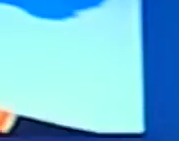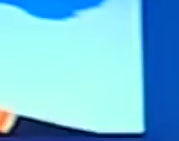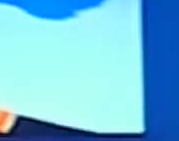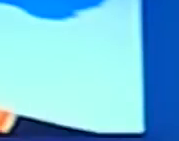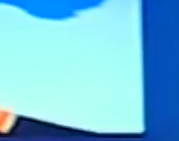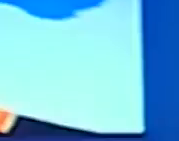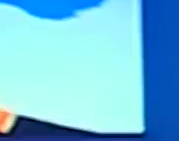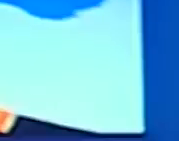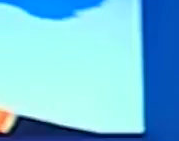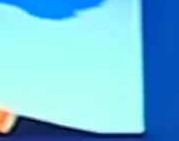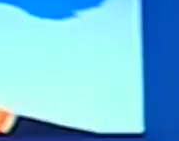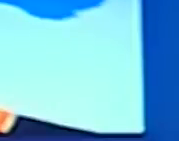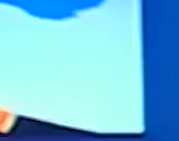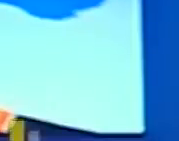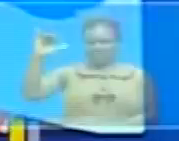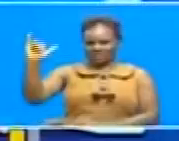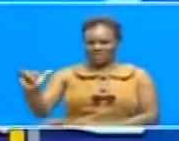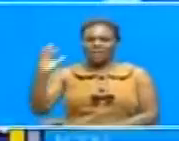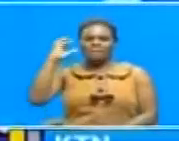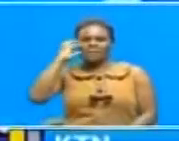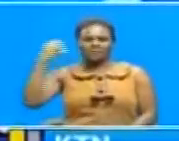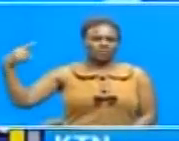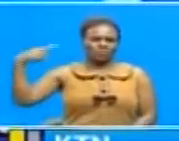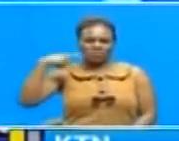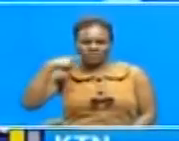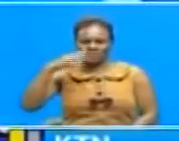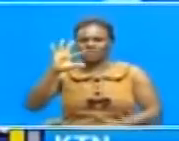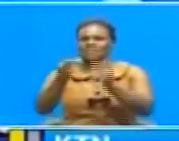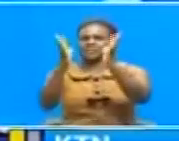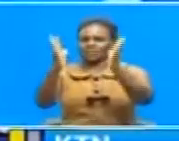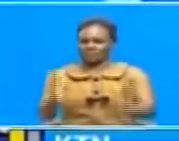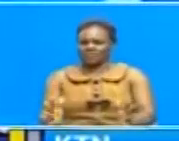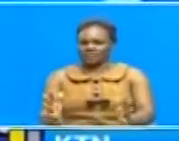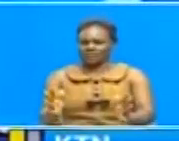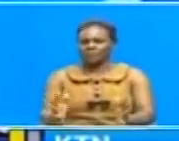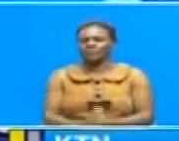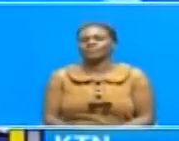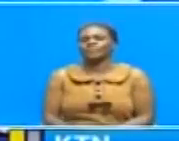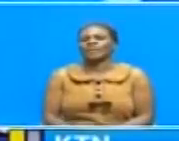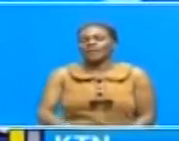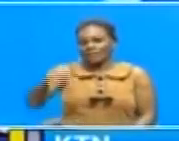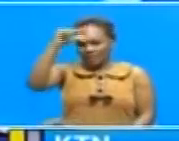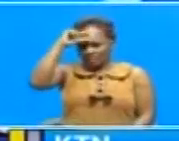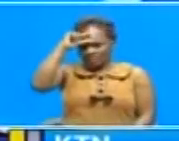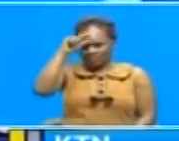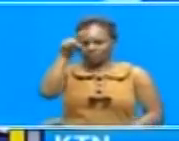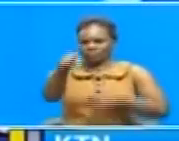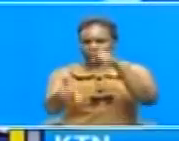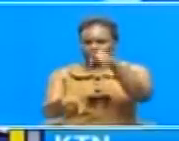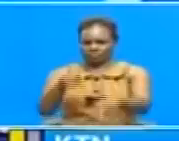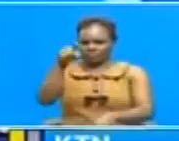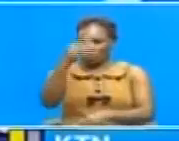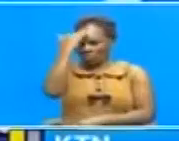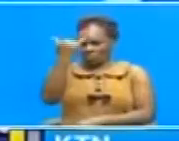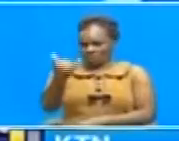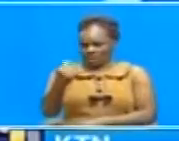Welcome to the program. I'm Nancy Kachingira. Maresha Owiti is our sign language interpreter. Now, the government has been sued over